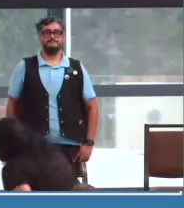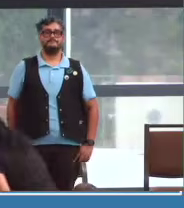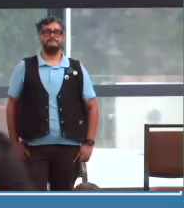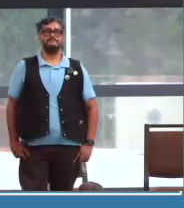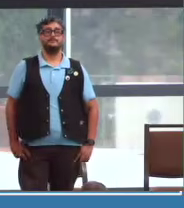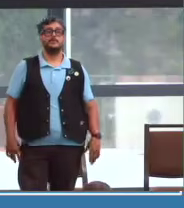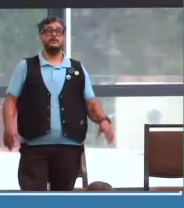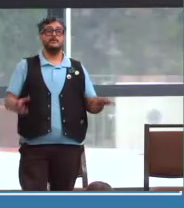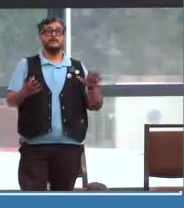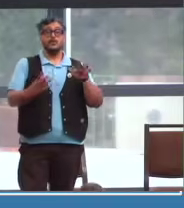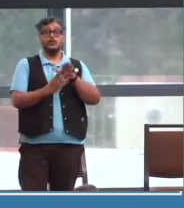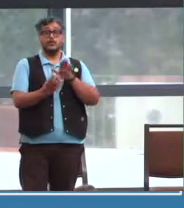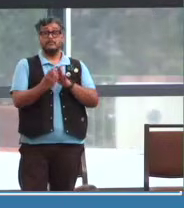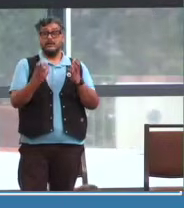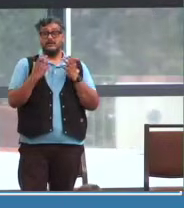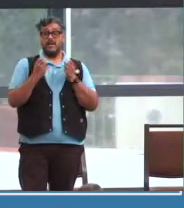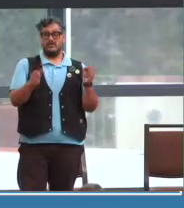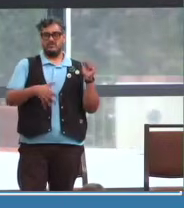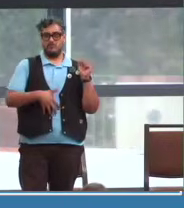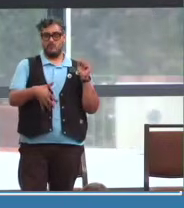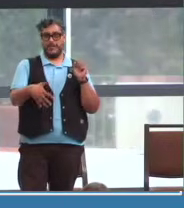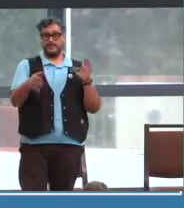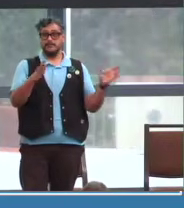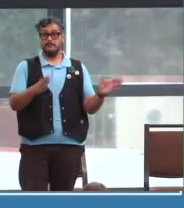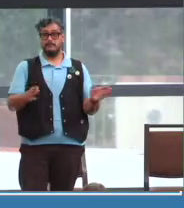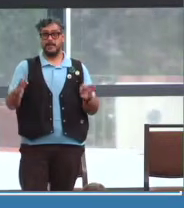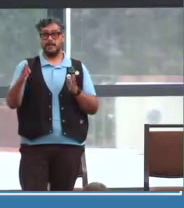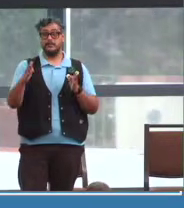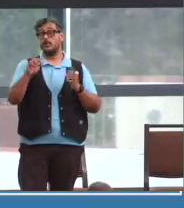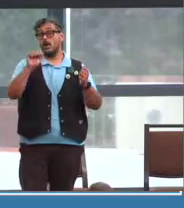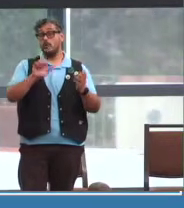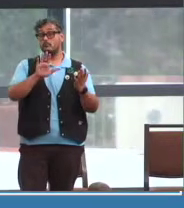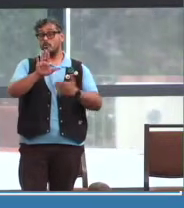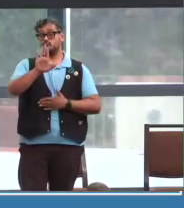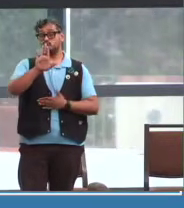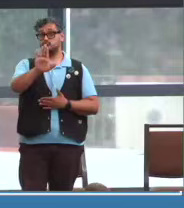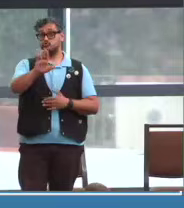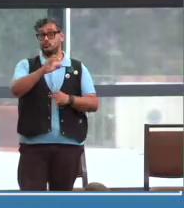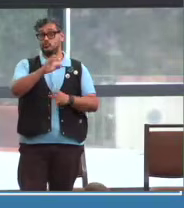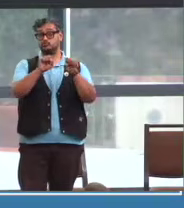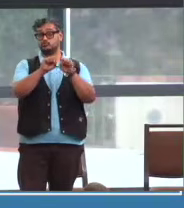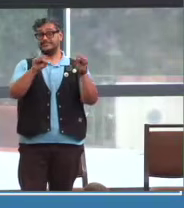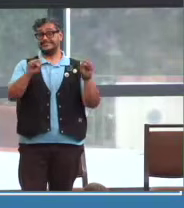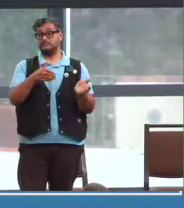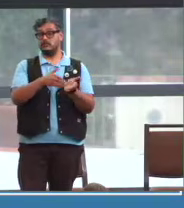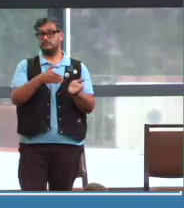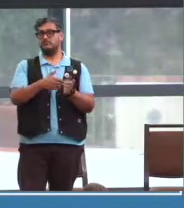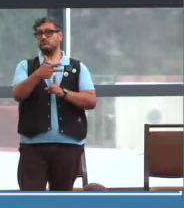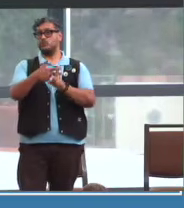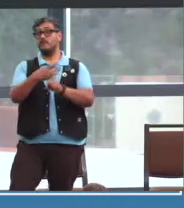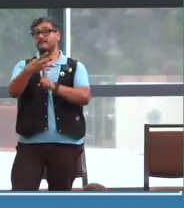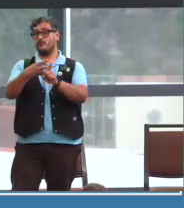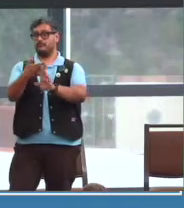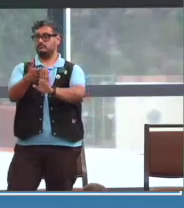So reproductive health and pregnancy planning, you want to approach your rheumatologist 3 to 6 months in advance. You don't want to surprise